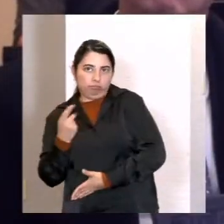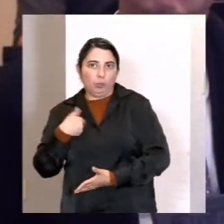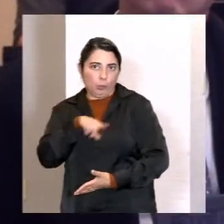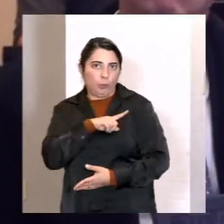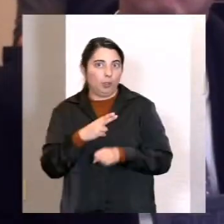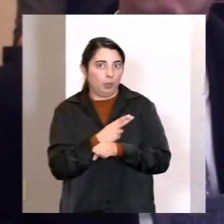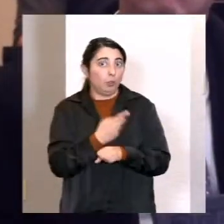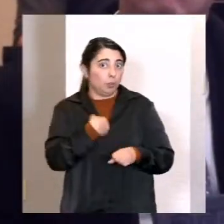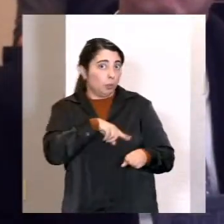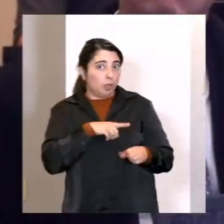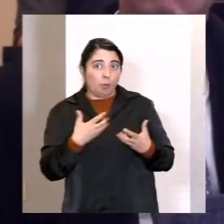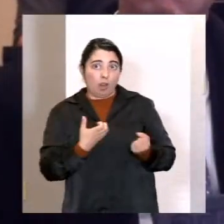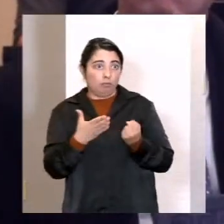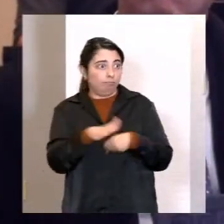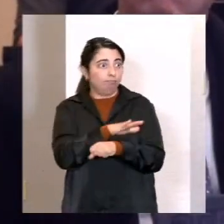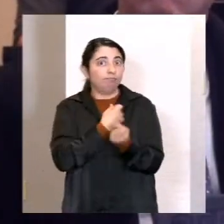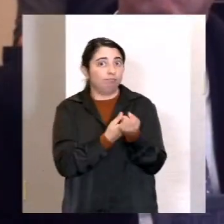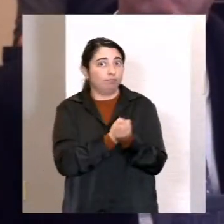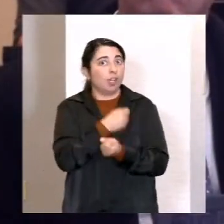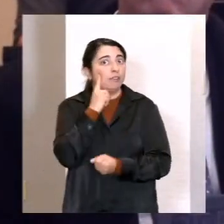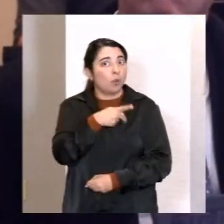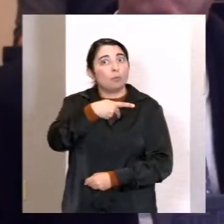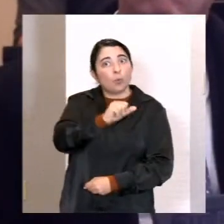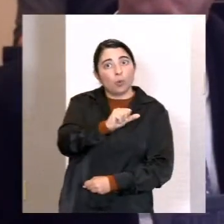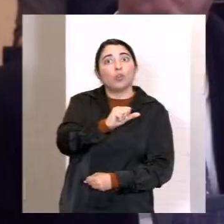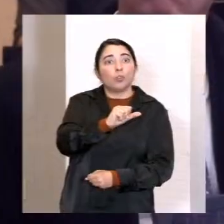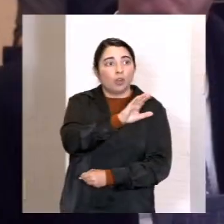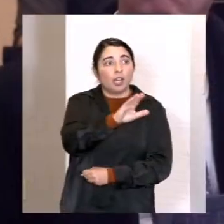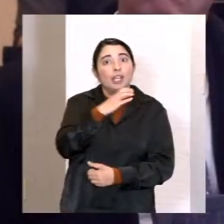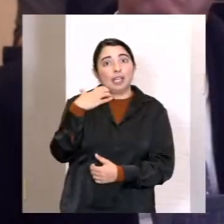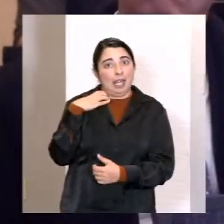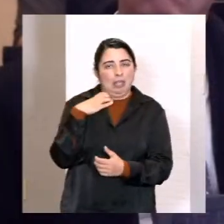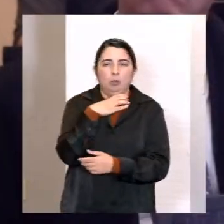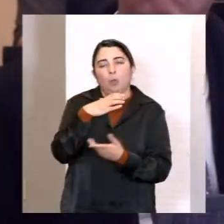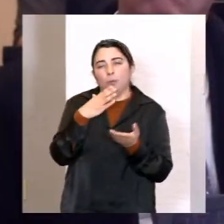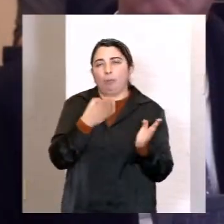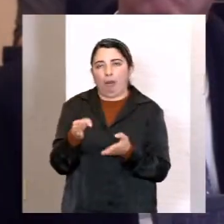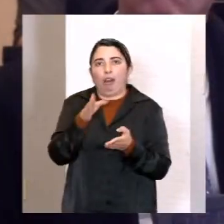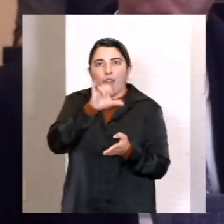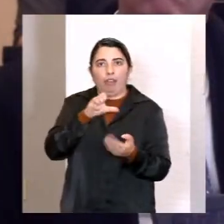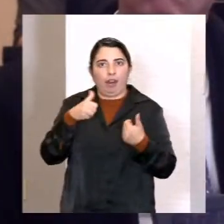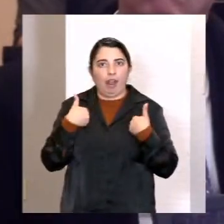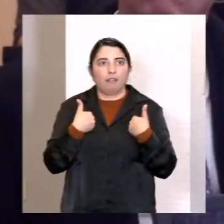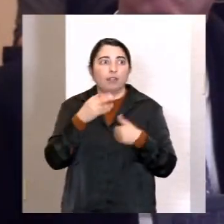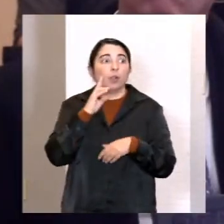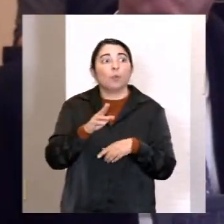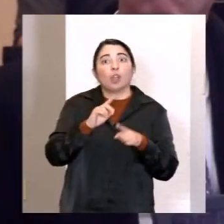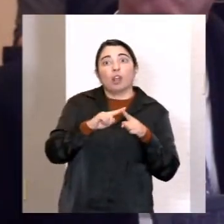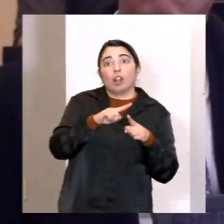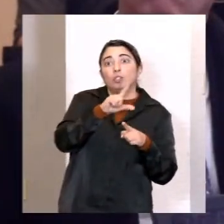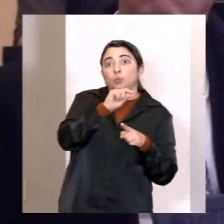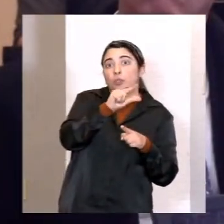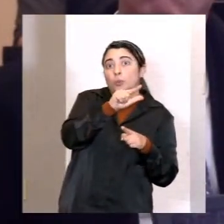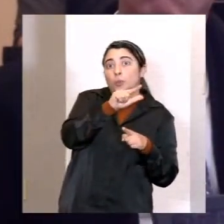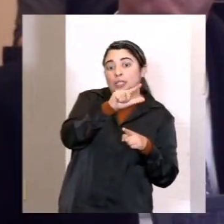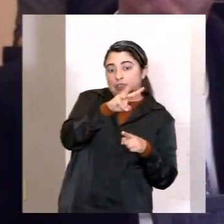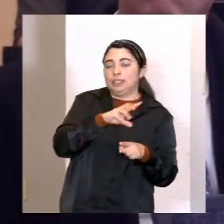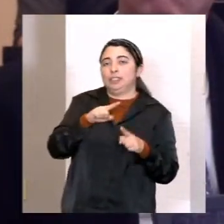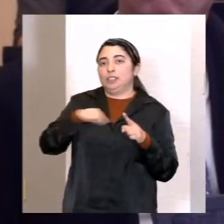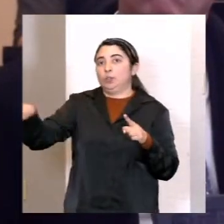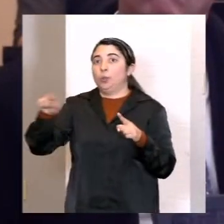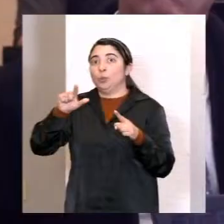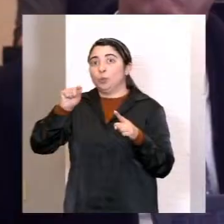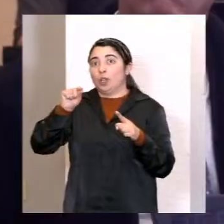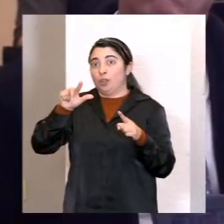full support of the Port Authority's capital plan and its 10-year strategic plan that's going to carry through 2035. Now, since we're on the